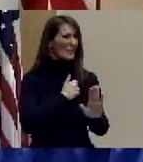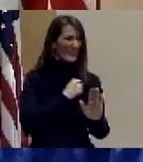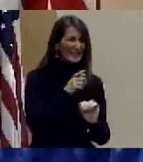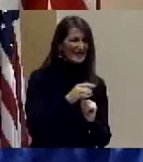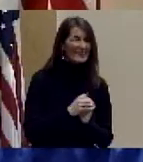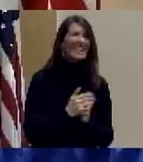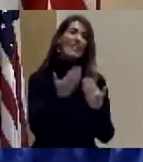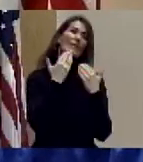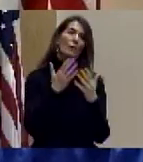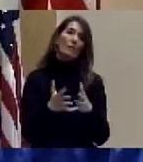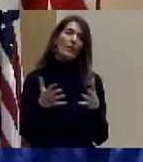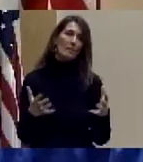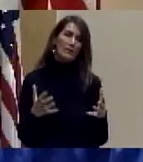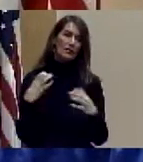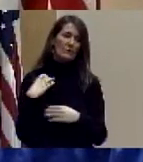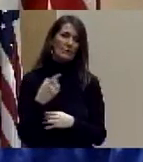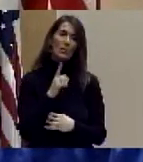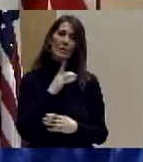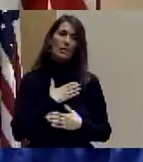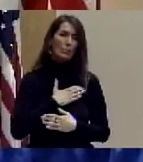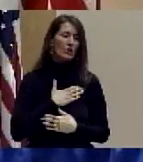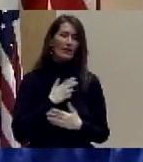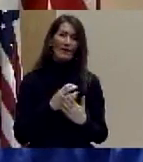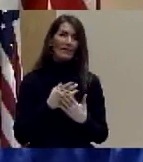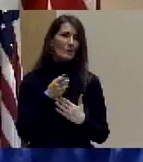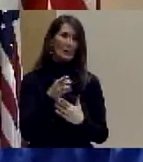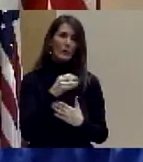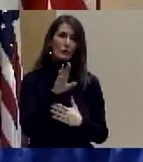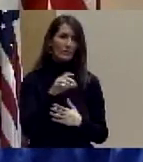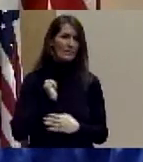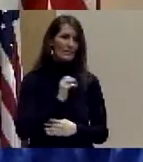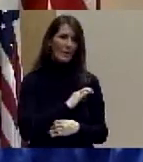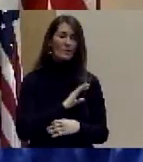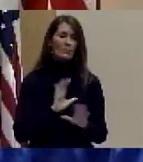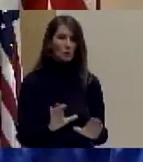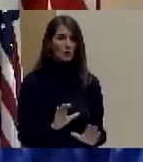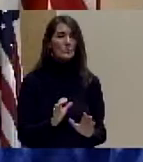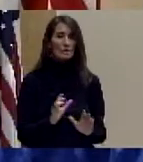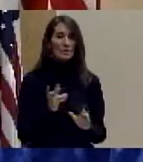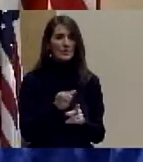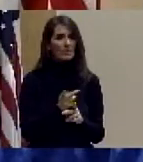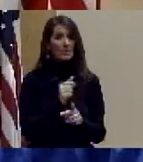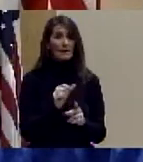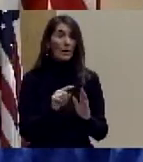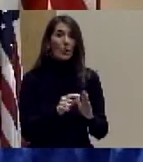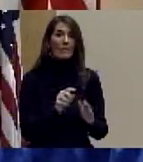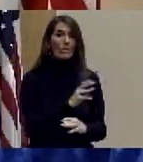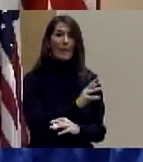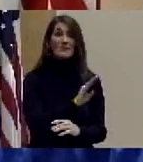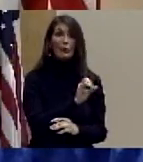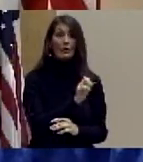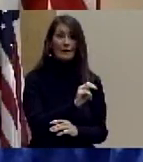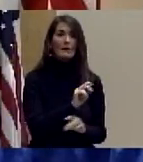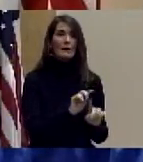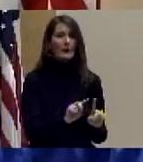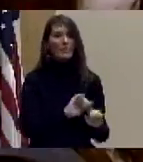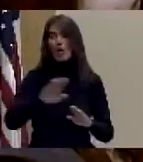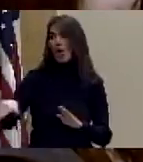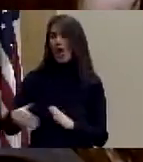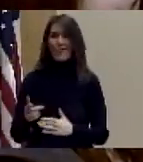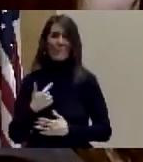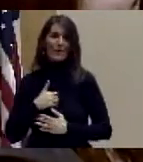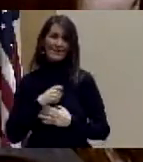you very much, Chief. We appreciate all that you and your staff do in keeping not only West Brighton, but all of